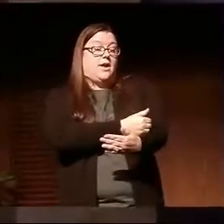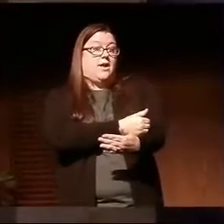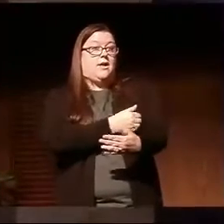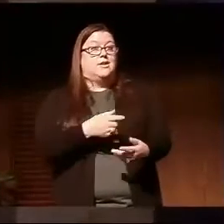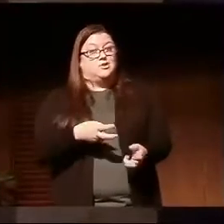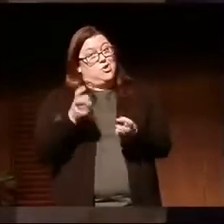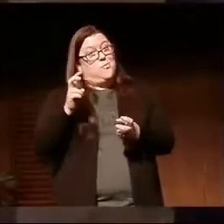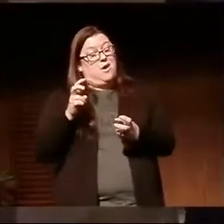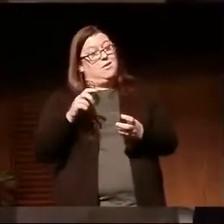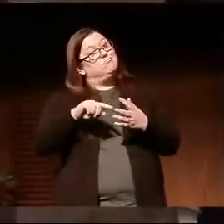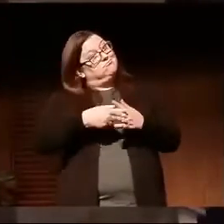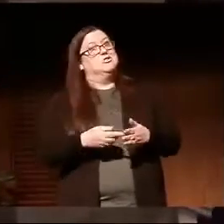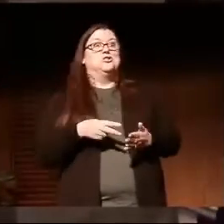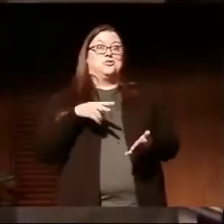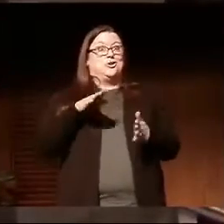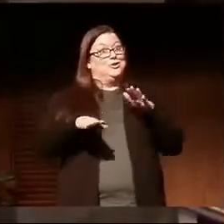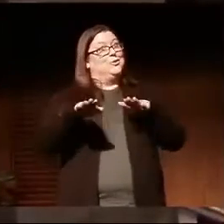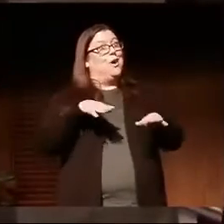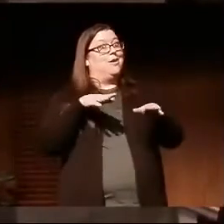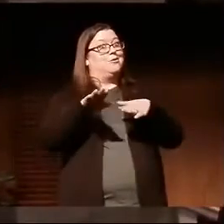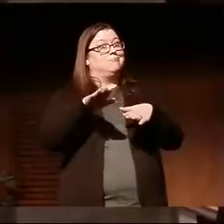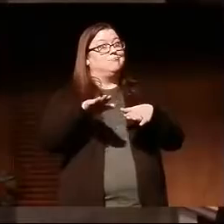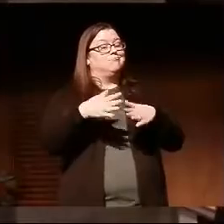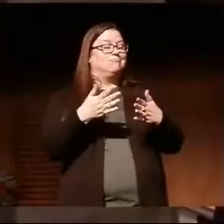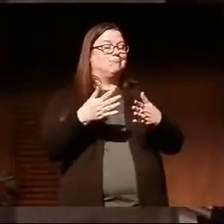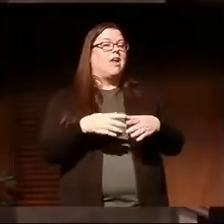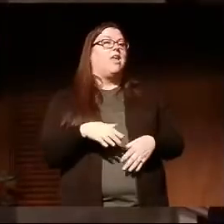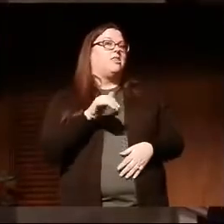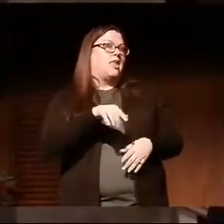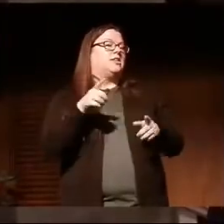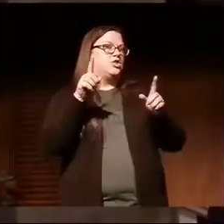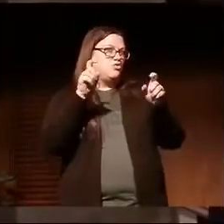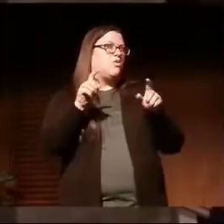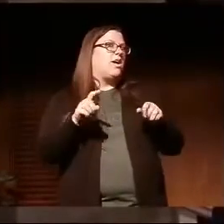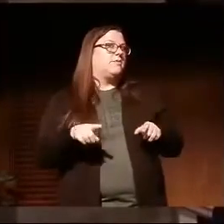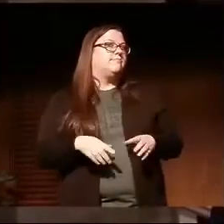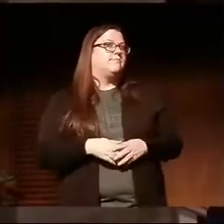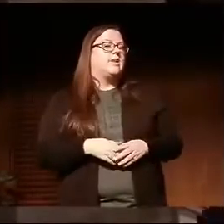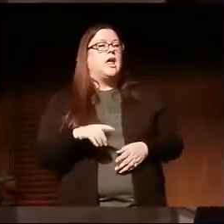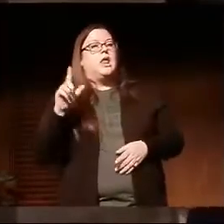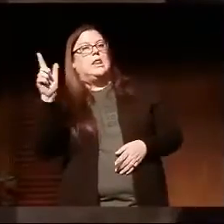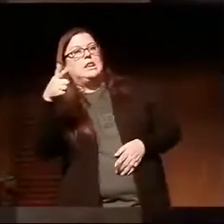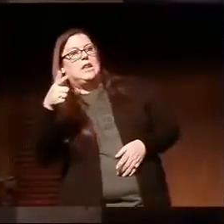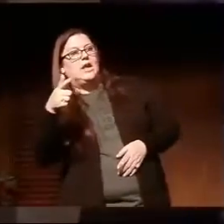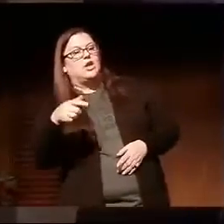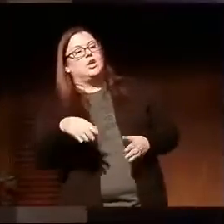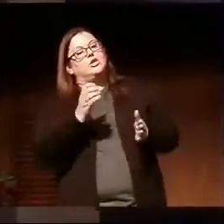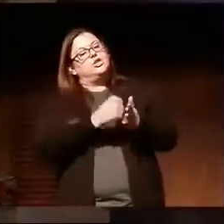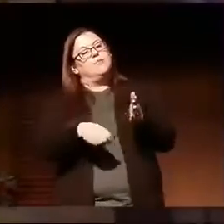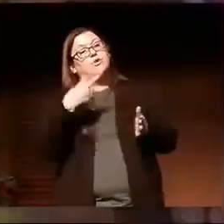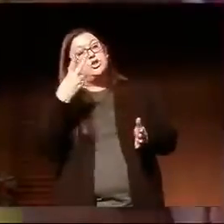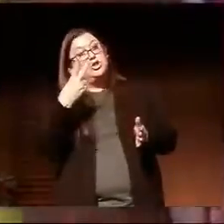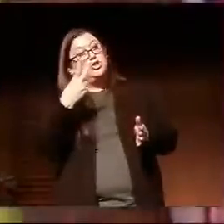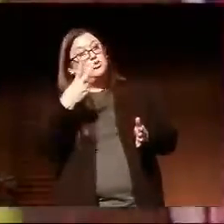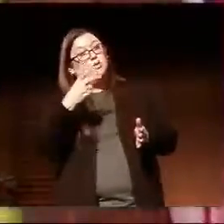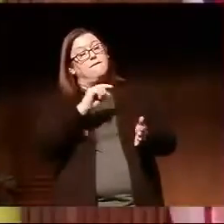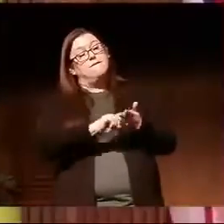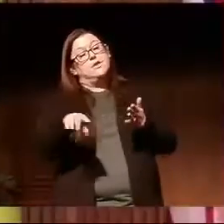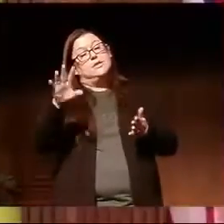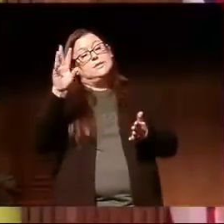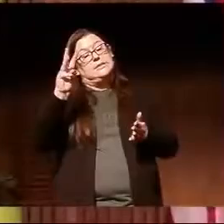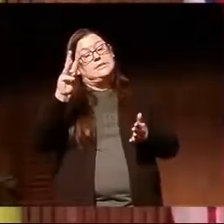this quiet questioning from his opponents. A little later on in chapter 2 and verse 16, this time the